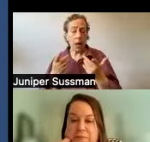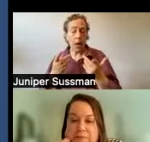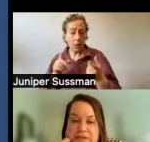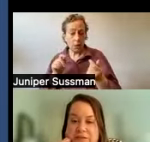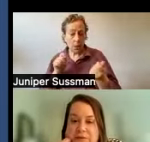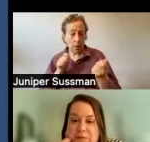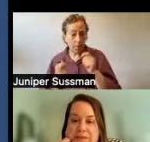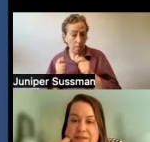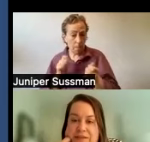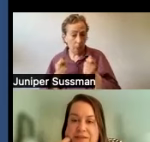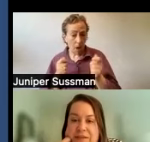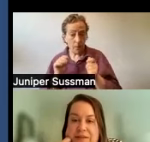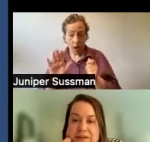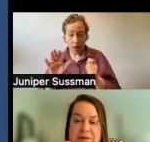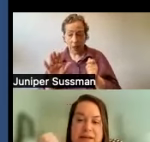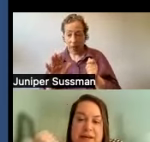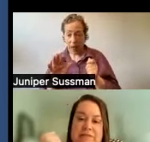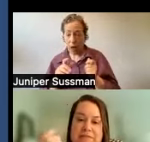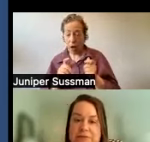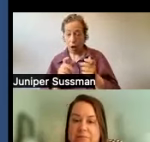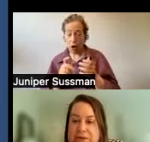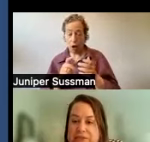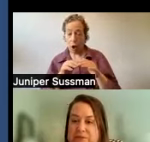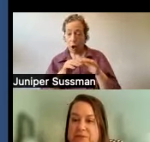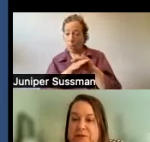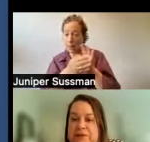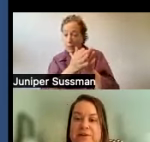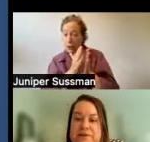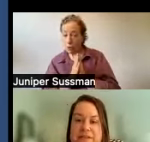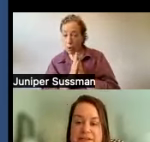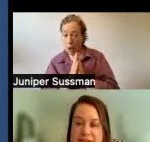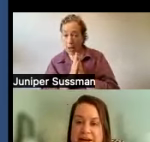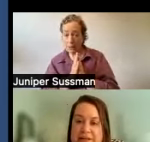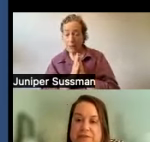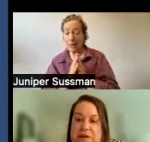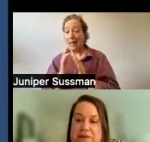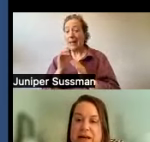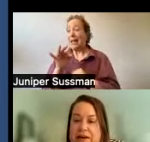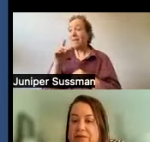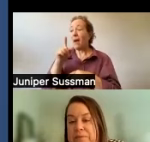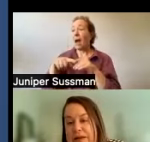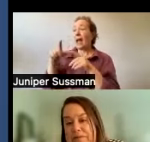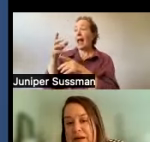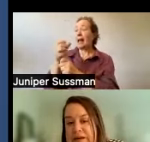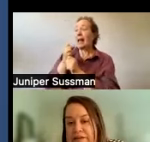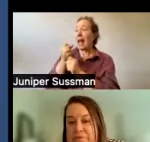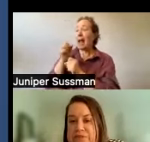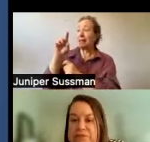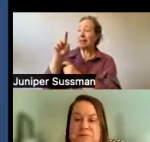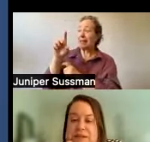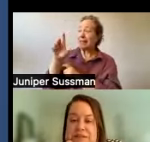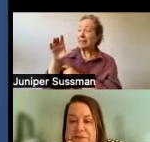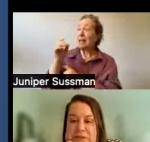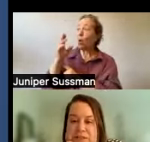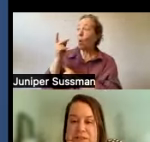their accommodation request is? If you can't sort of point to CDC guidance or other public health guidance, what do you